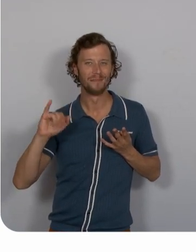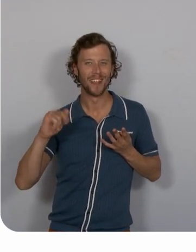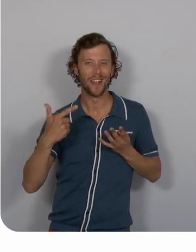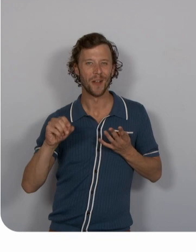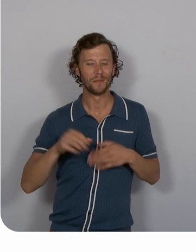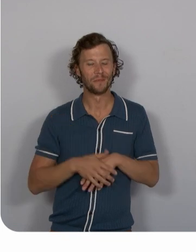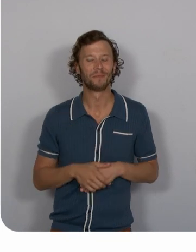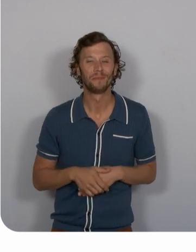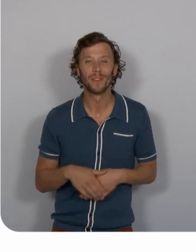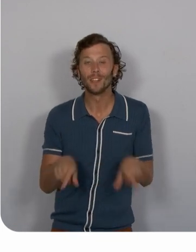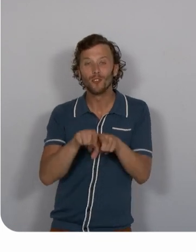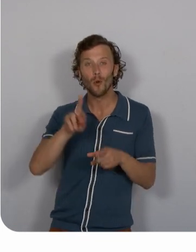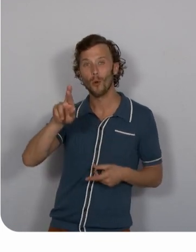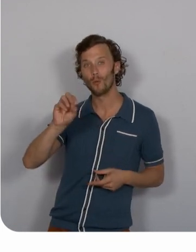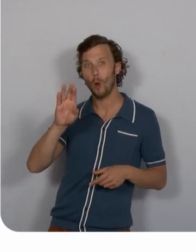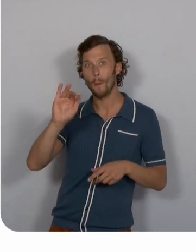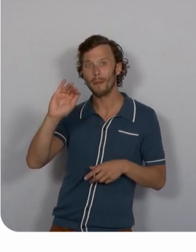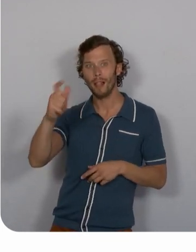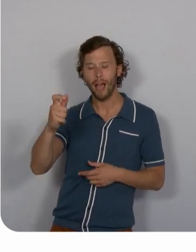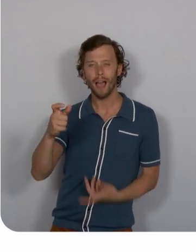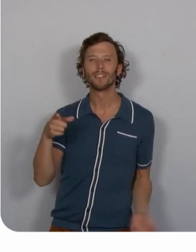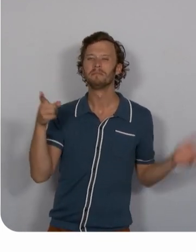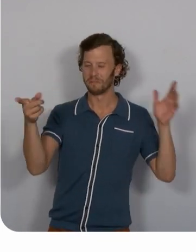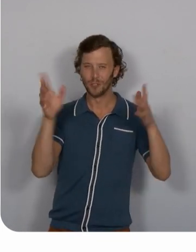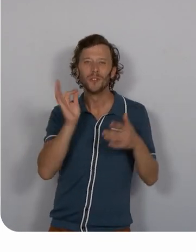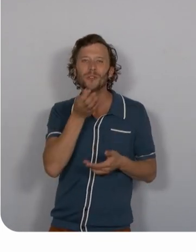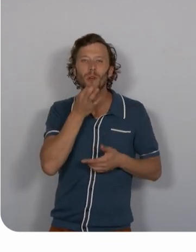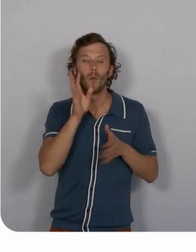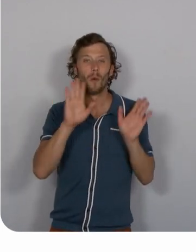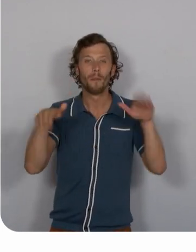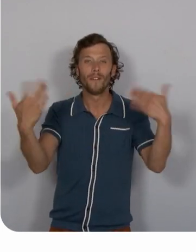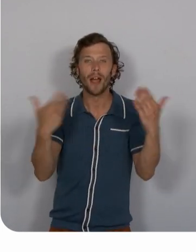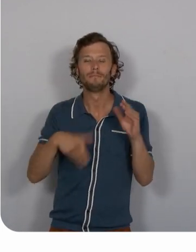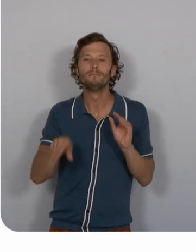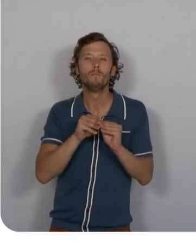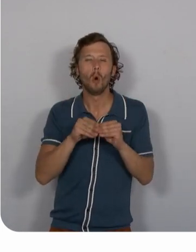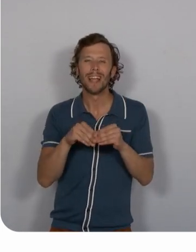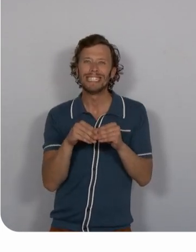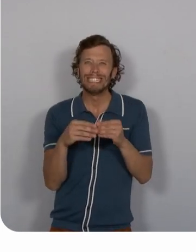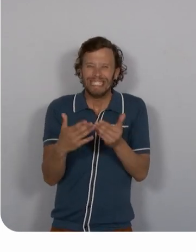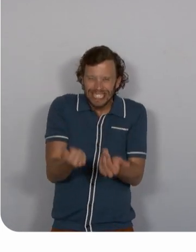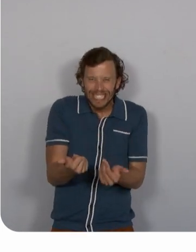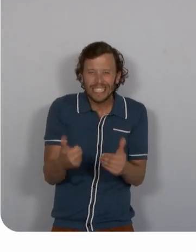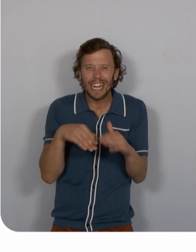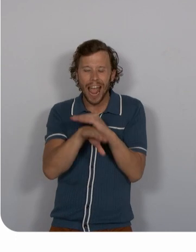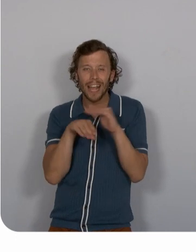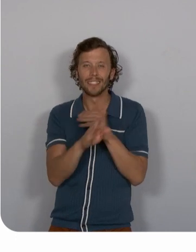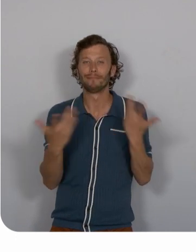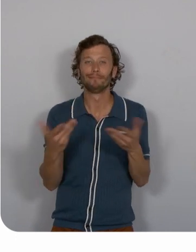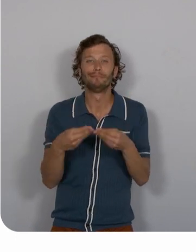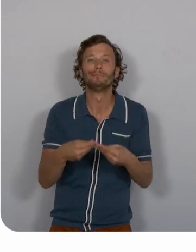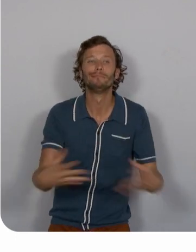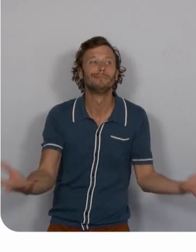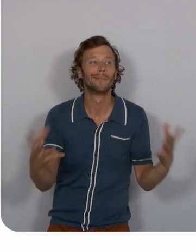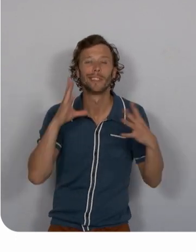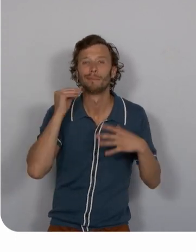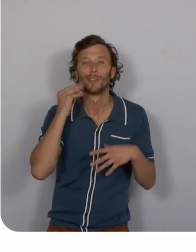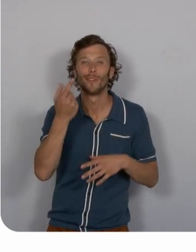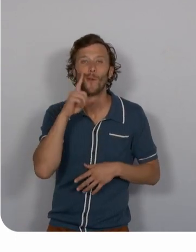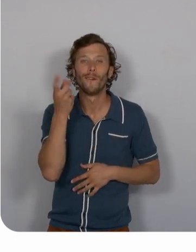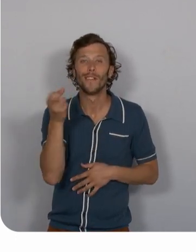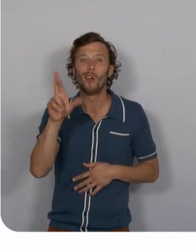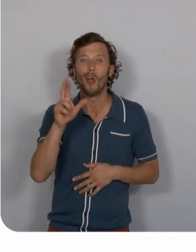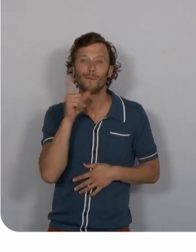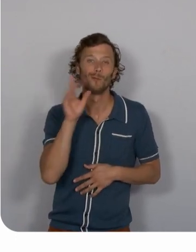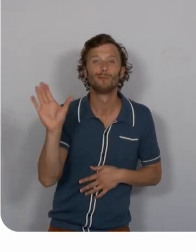And Roblox will make it easy to create, publish, and distribute experiences in VR.